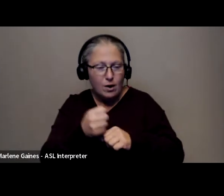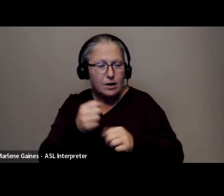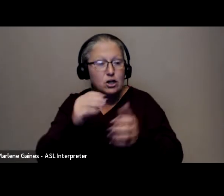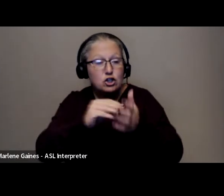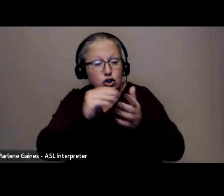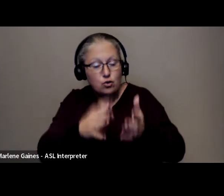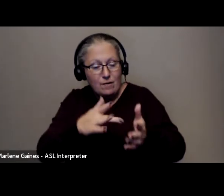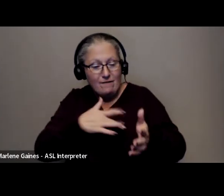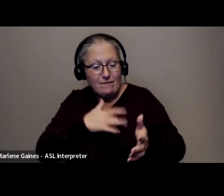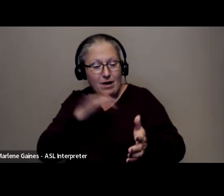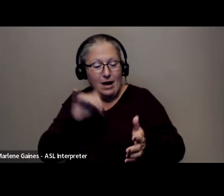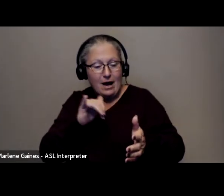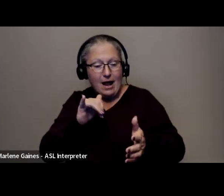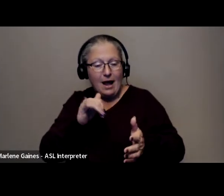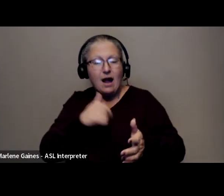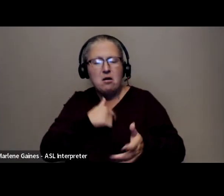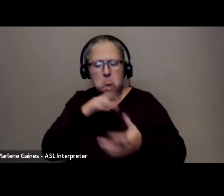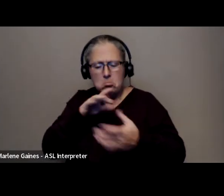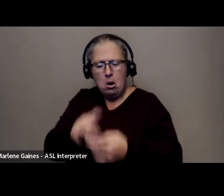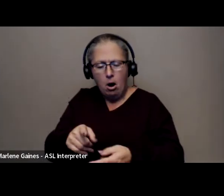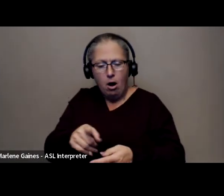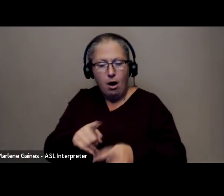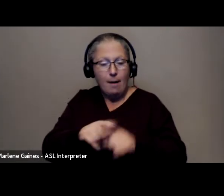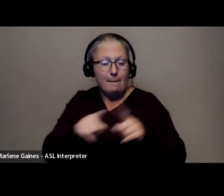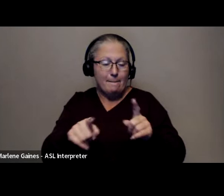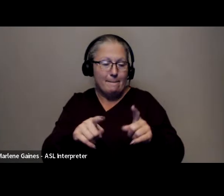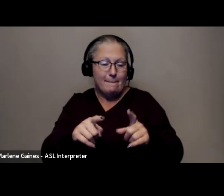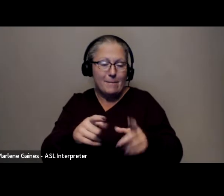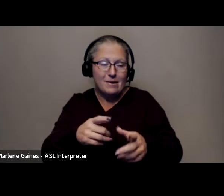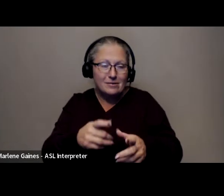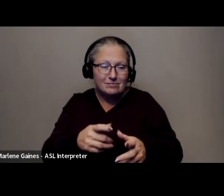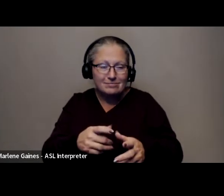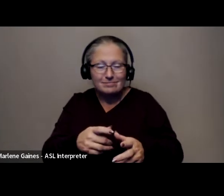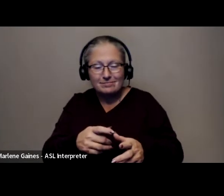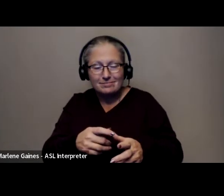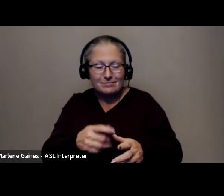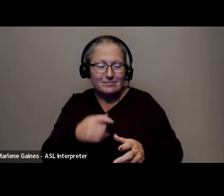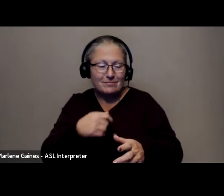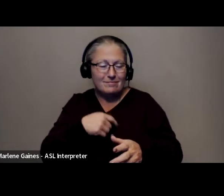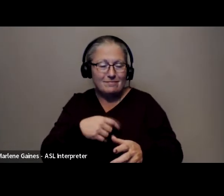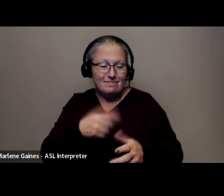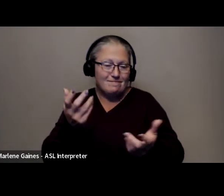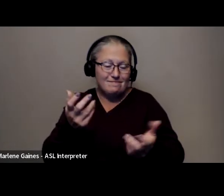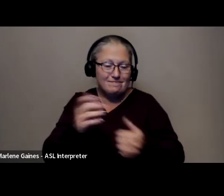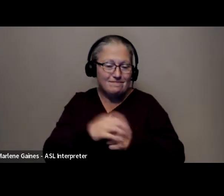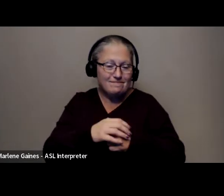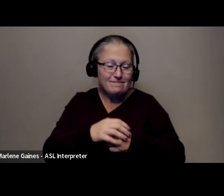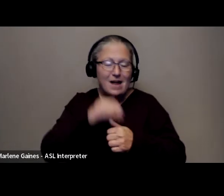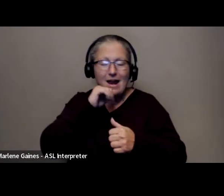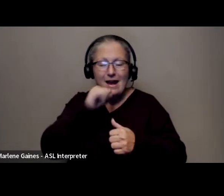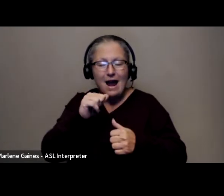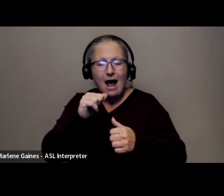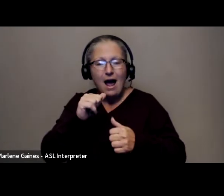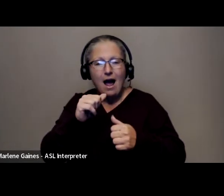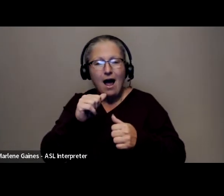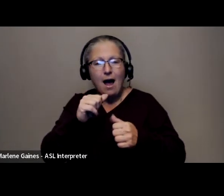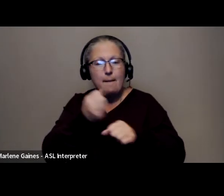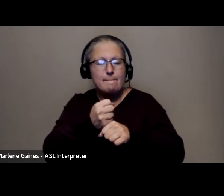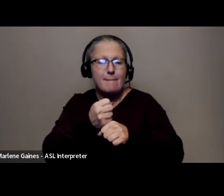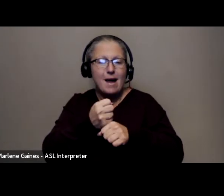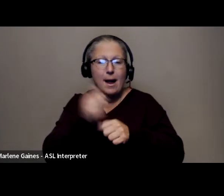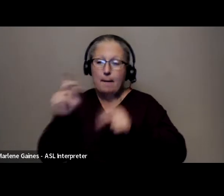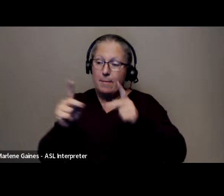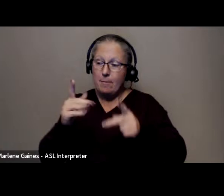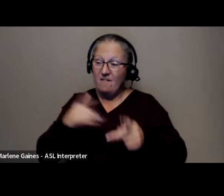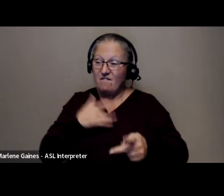students feel like it's a place of belonging. But that doesn't, that doesn't iron out the feelings that people have when they're